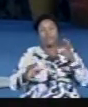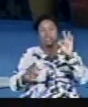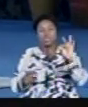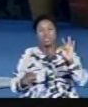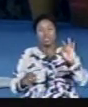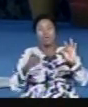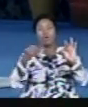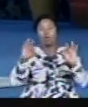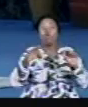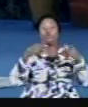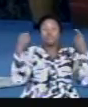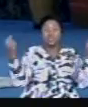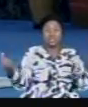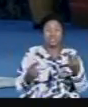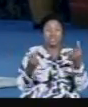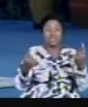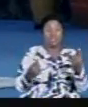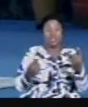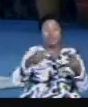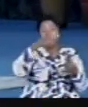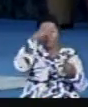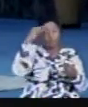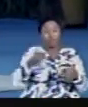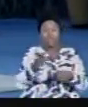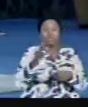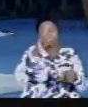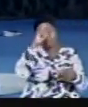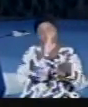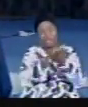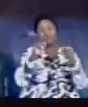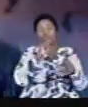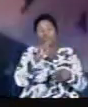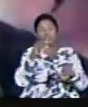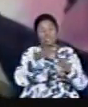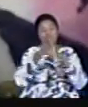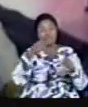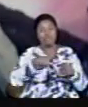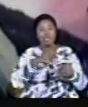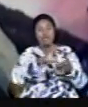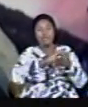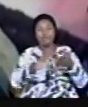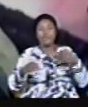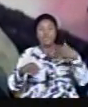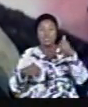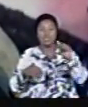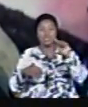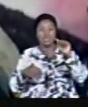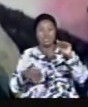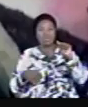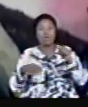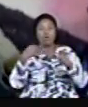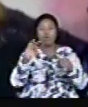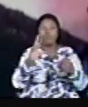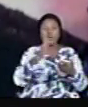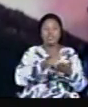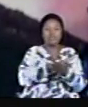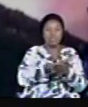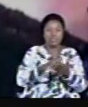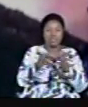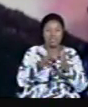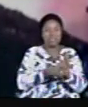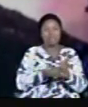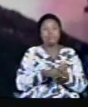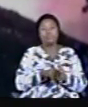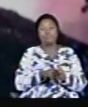sin, because they believe not on me. Verse 10, of righteousness, because